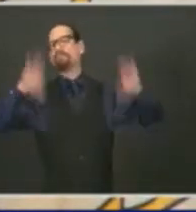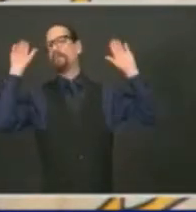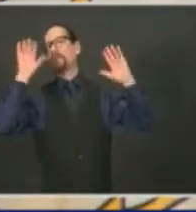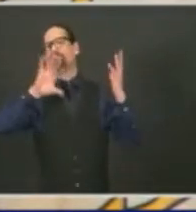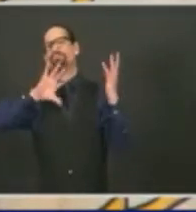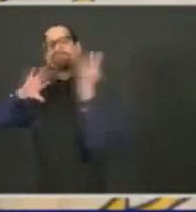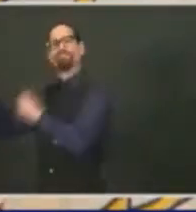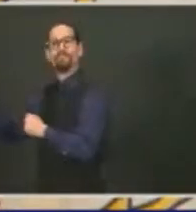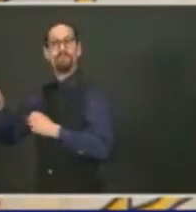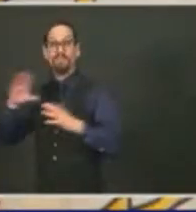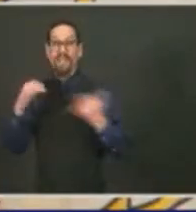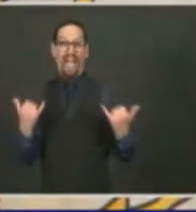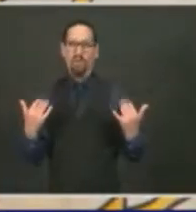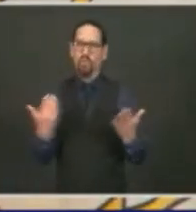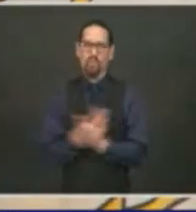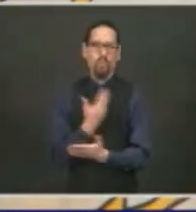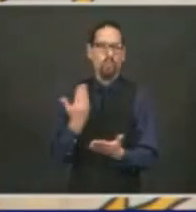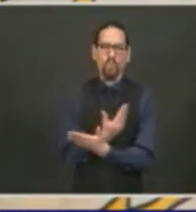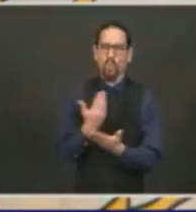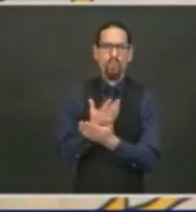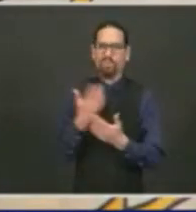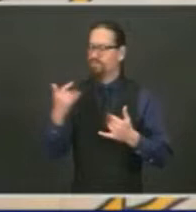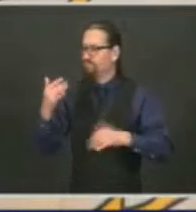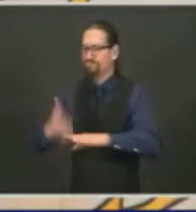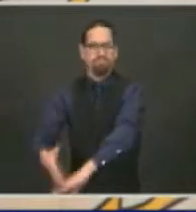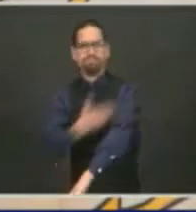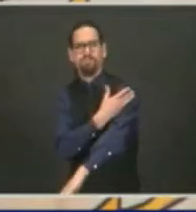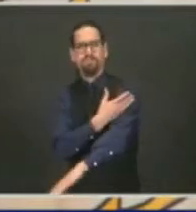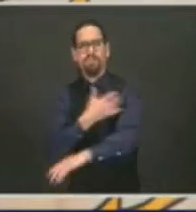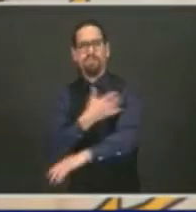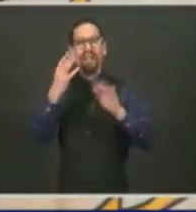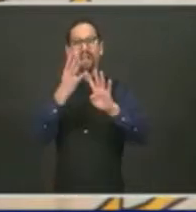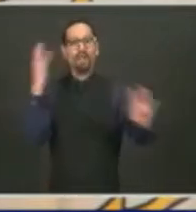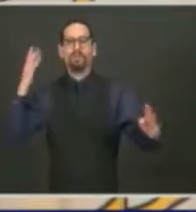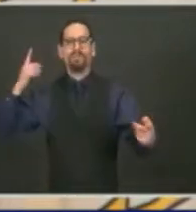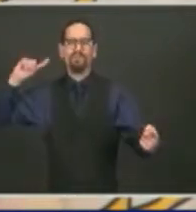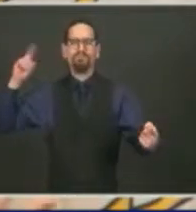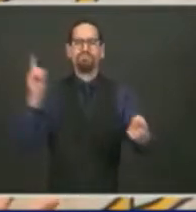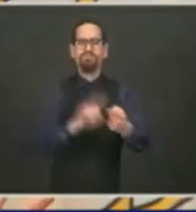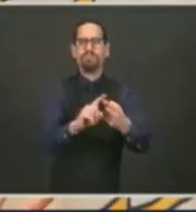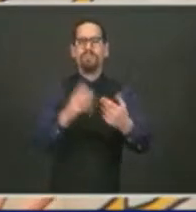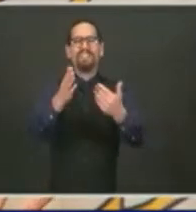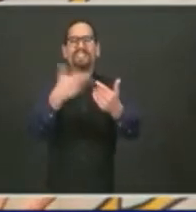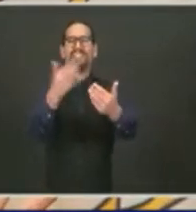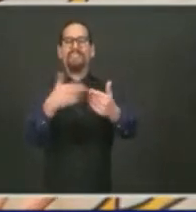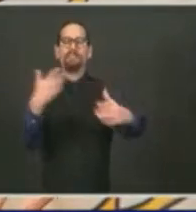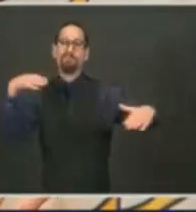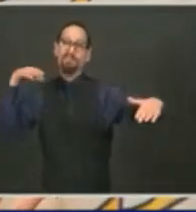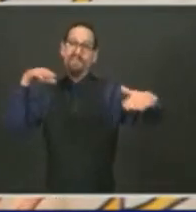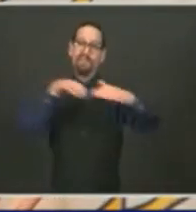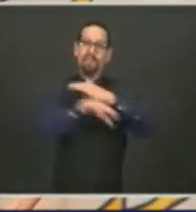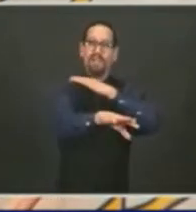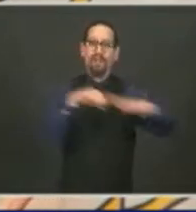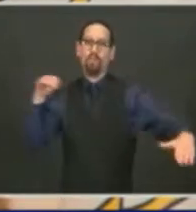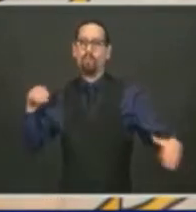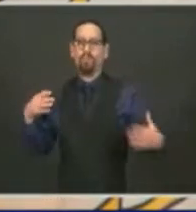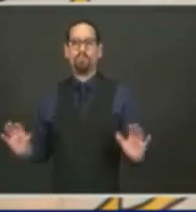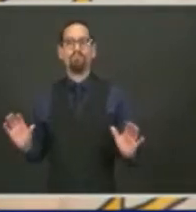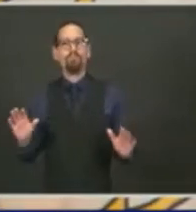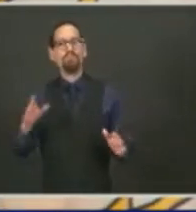to wait in line. It won't cost you anything. It's easy. You won't have to give any information that you don't want